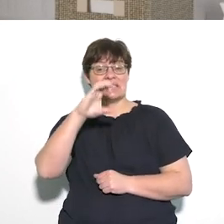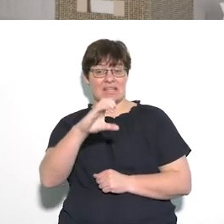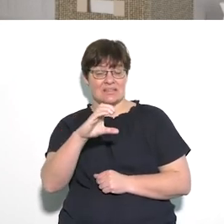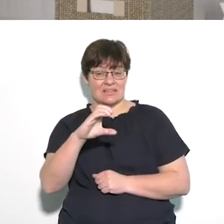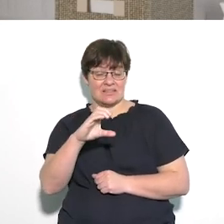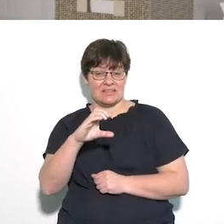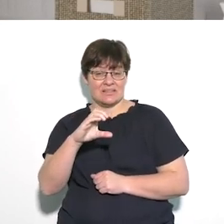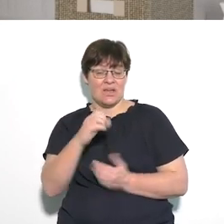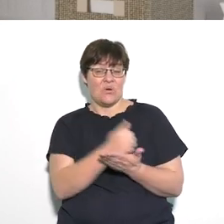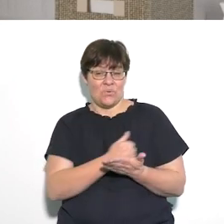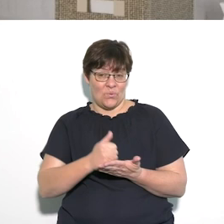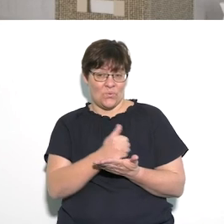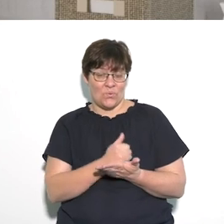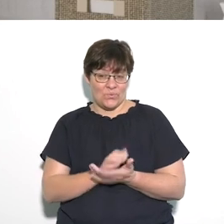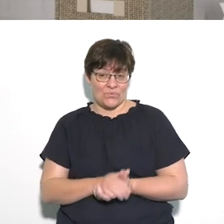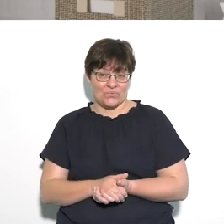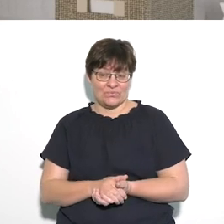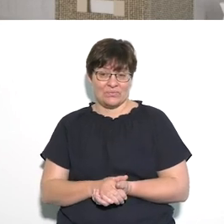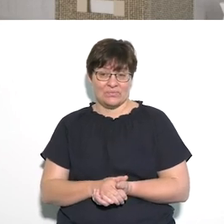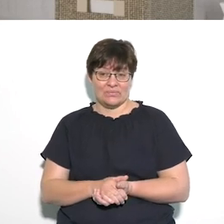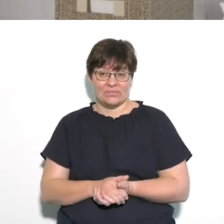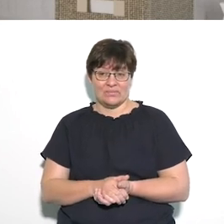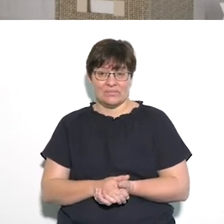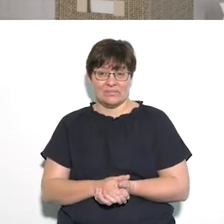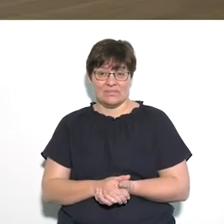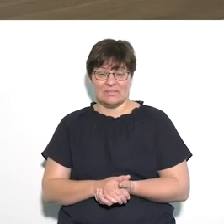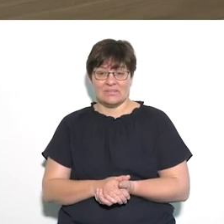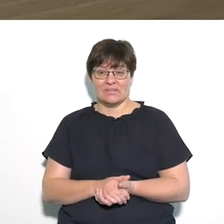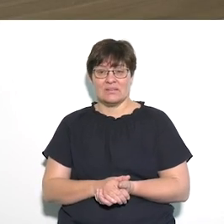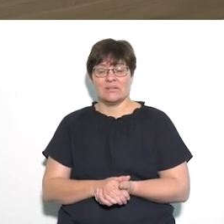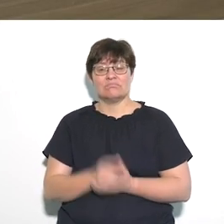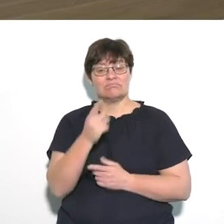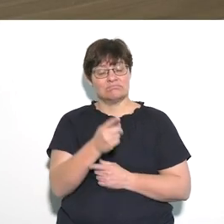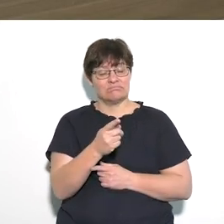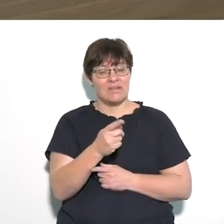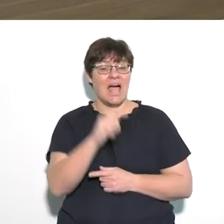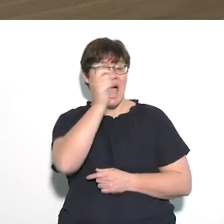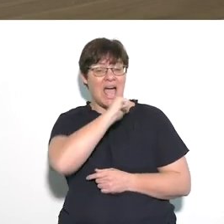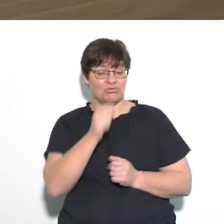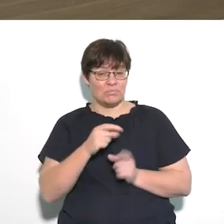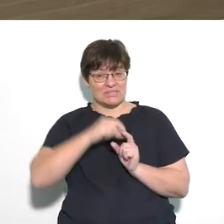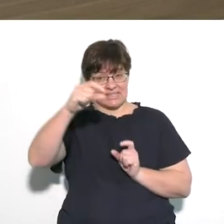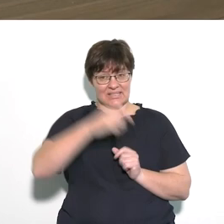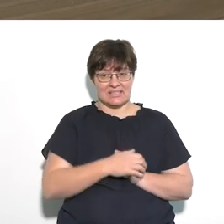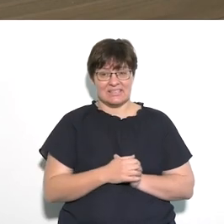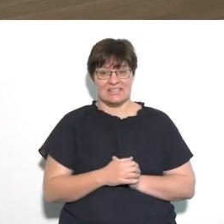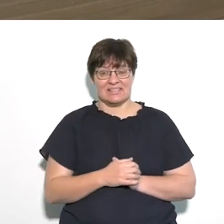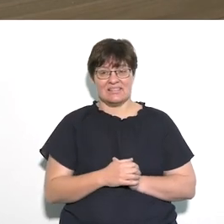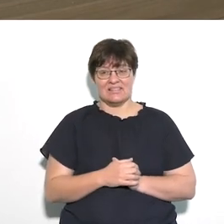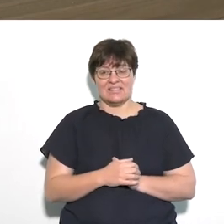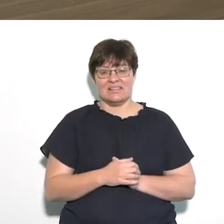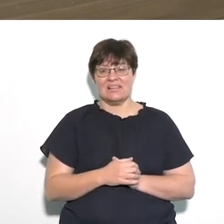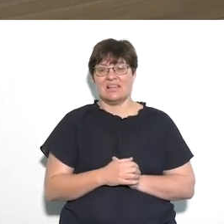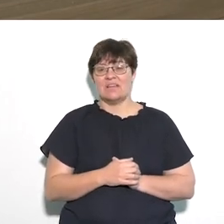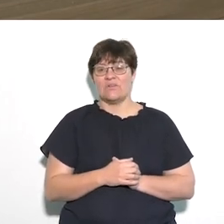Bostik glue and I'm going to put it on my ice cream stick. There we are.